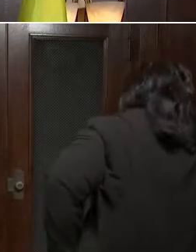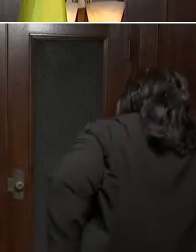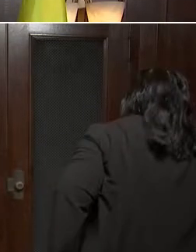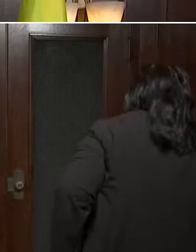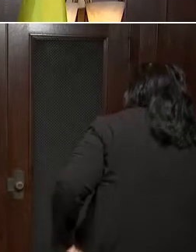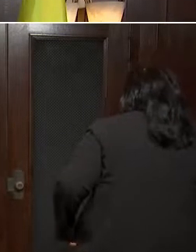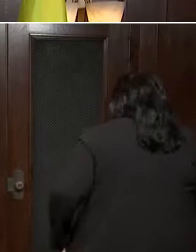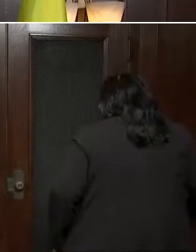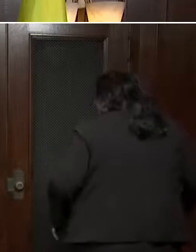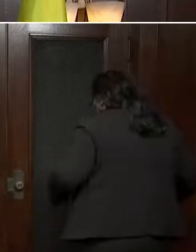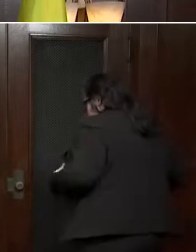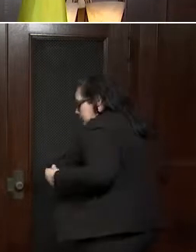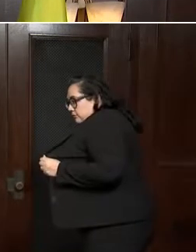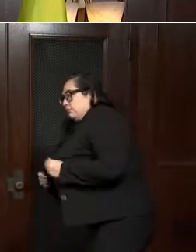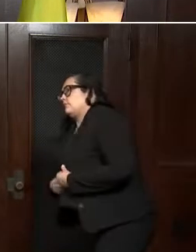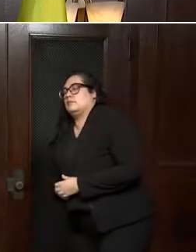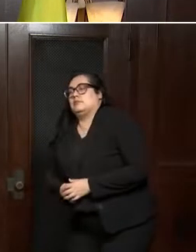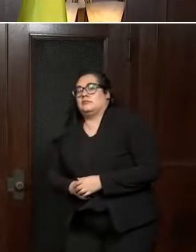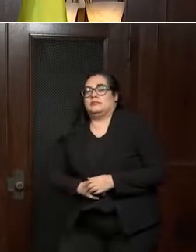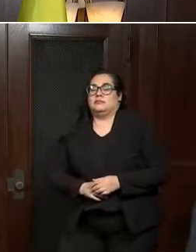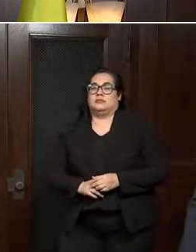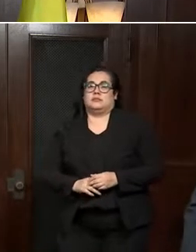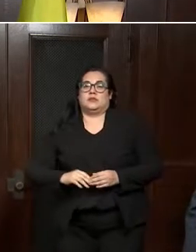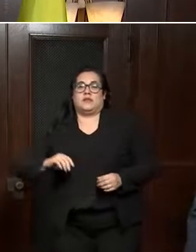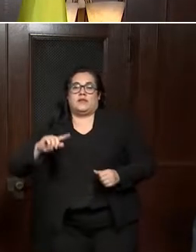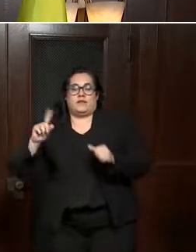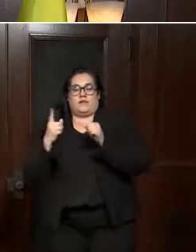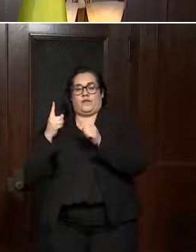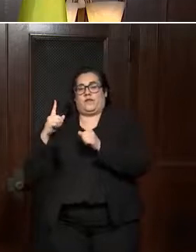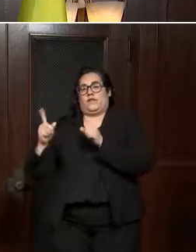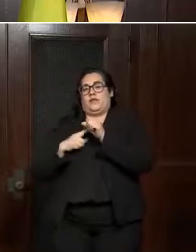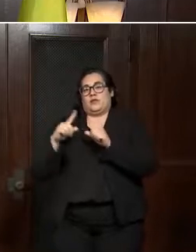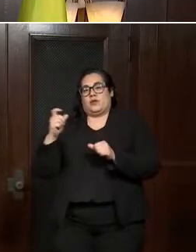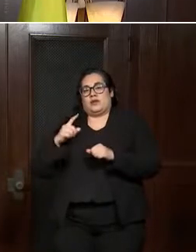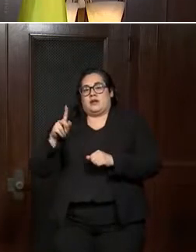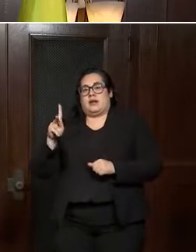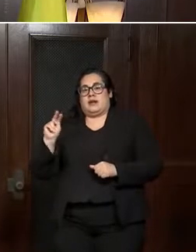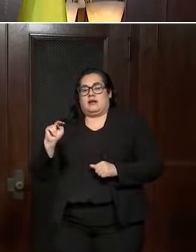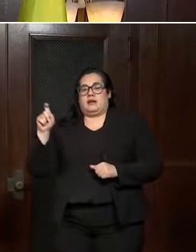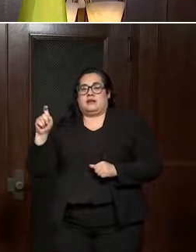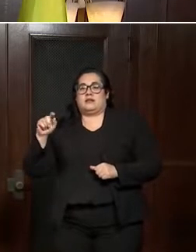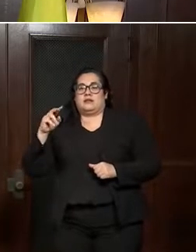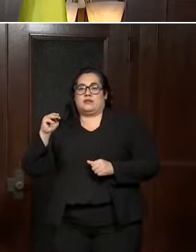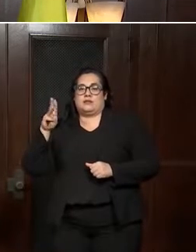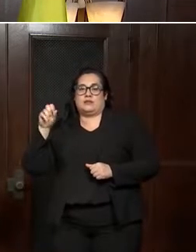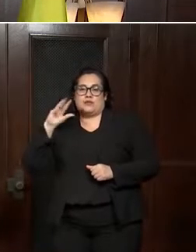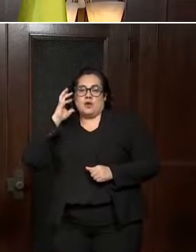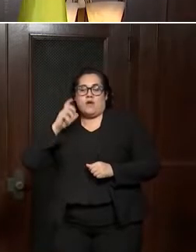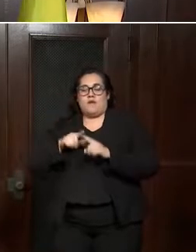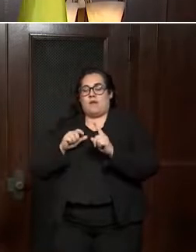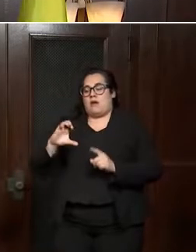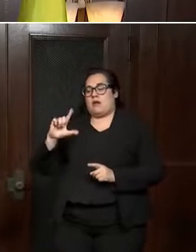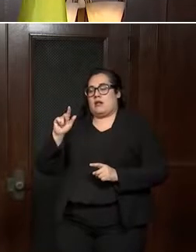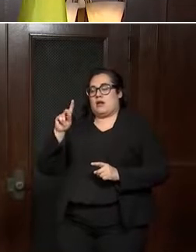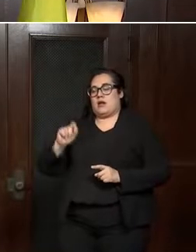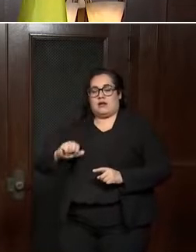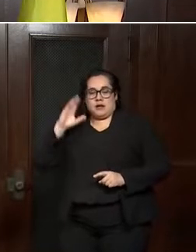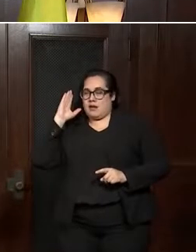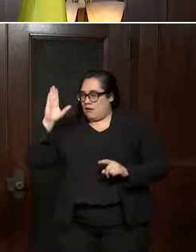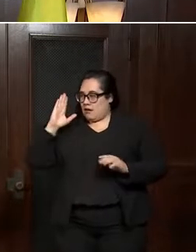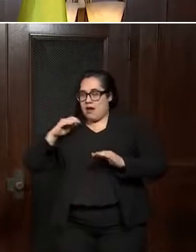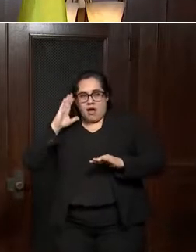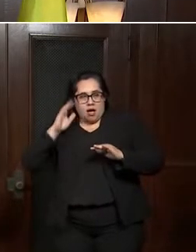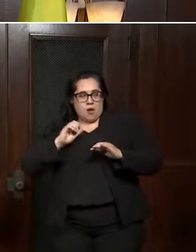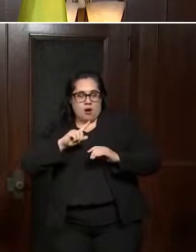line of Claudia Pashuta from KNX News Radio. Please go ahead. Hey, Claudia. Hi, Eric. On Friday, I asked you